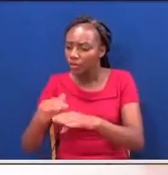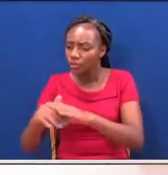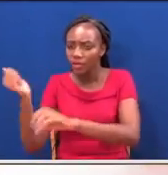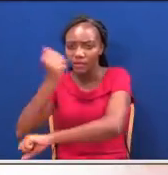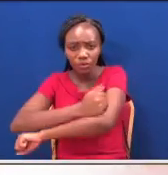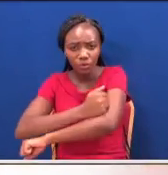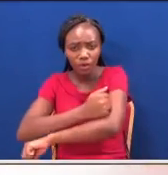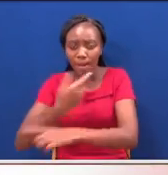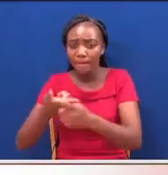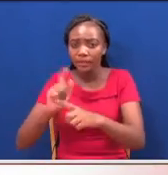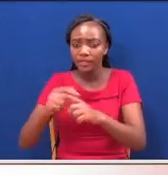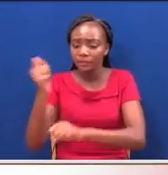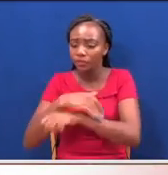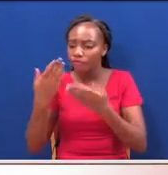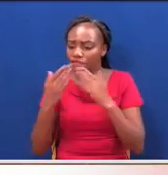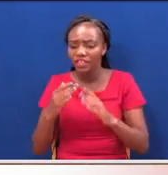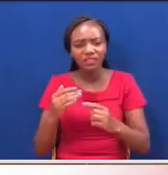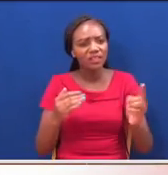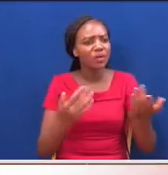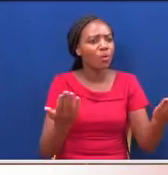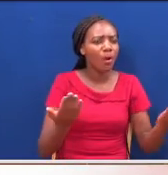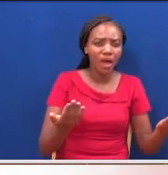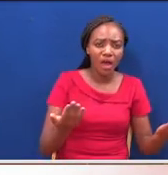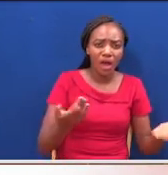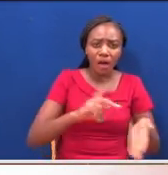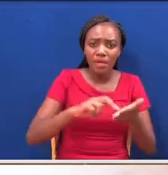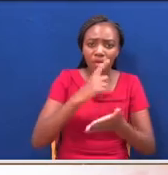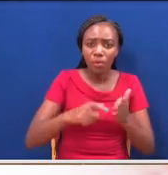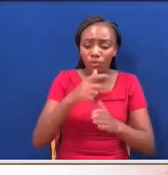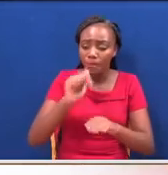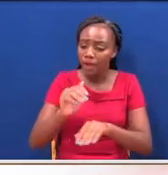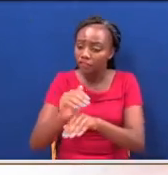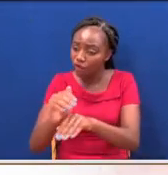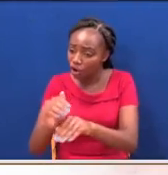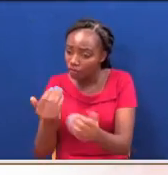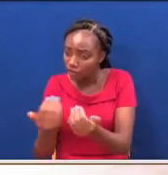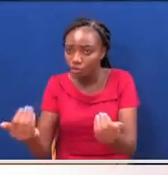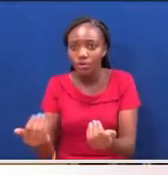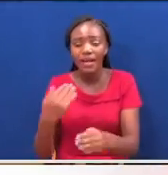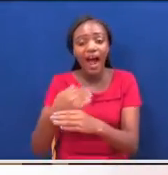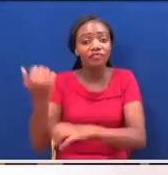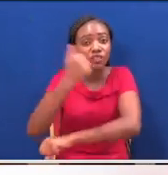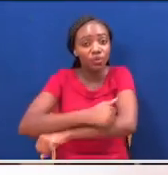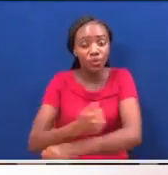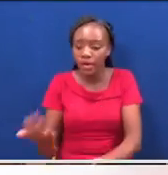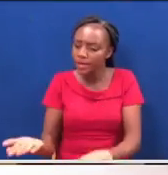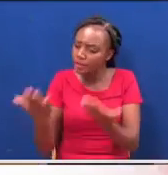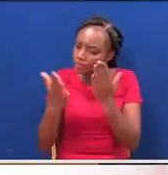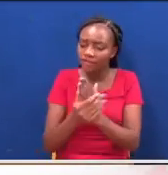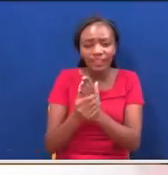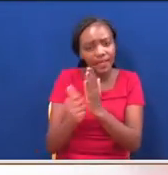shuleni, akishamaliza shule, huyu mtoto anaenda wapi? Kwa hivyo watoi nataka na wanafuatwa baada ya shule, hii talent ilikuwa nzuri. Saizi huyu mtoto ako